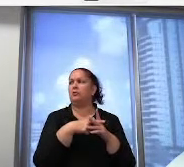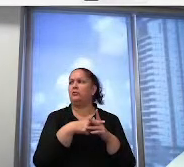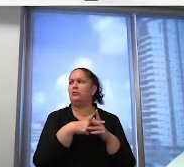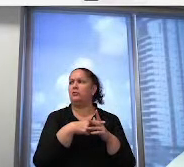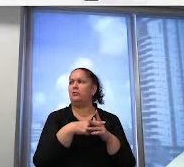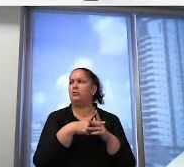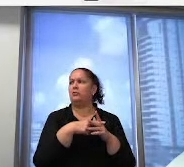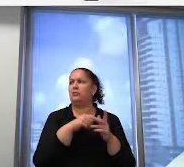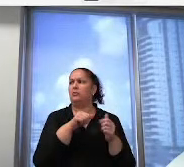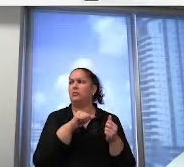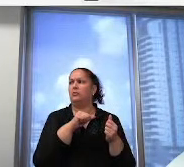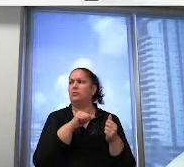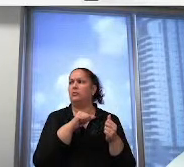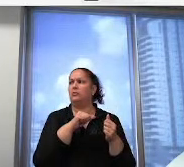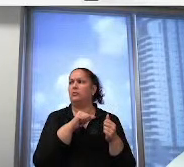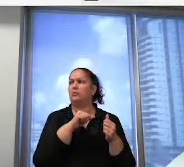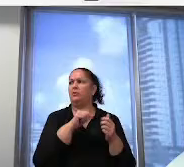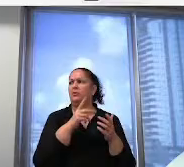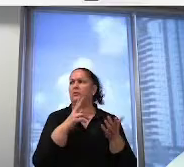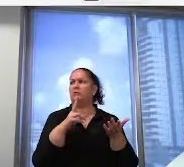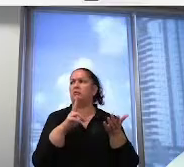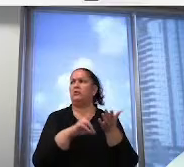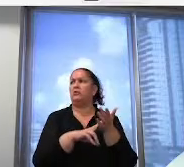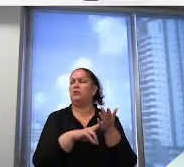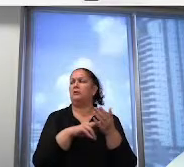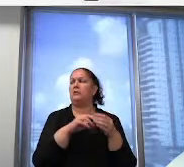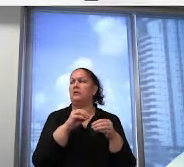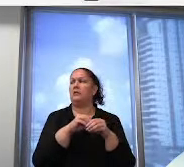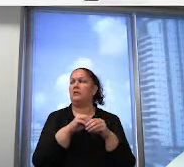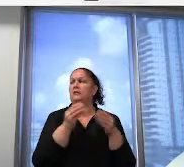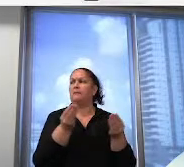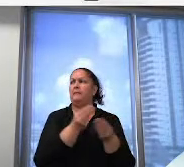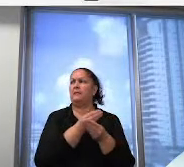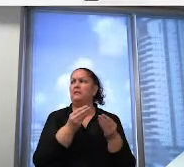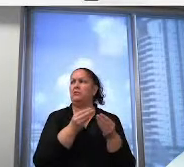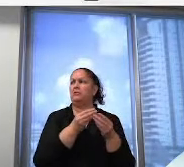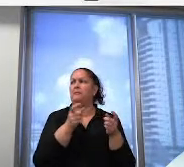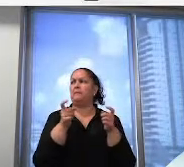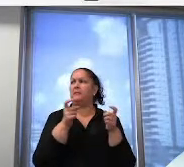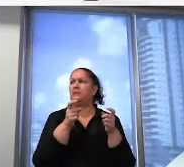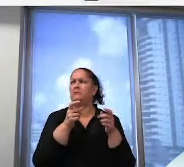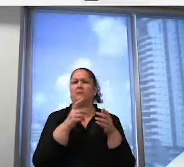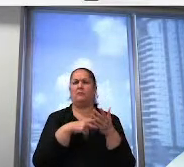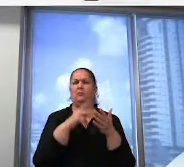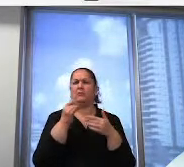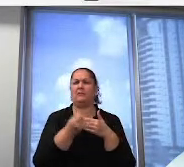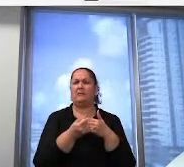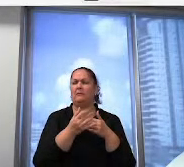approaching municipalities to the intent of having them contract in the vegetation management project?